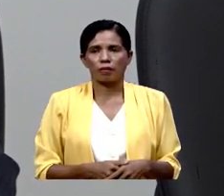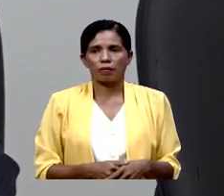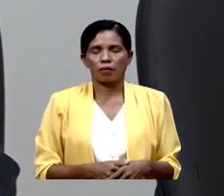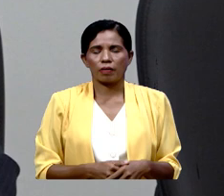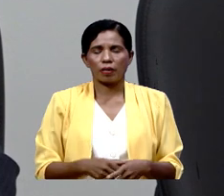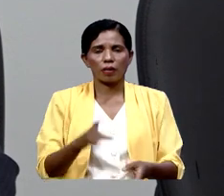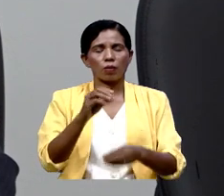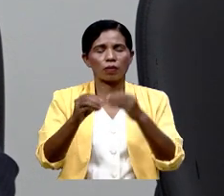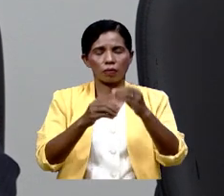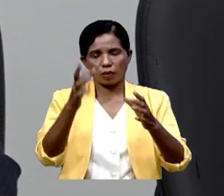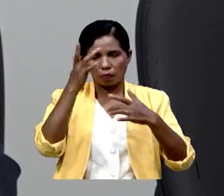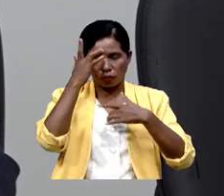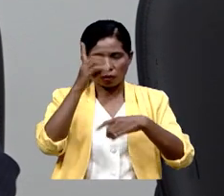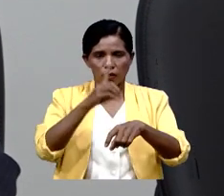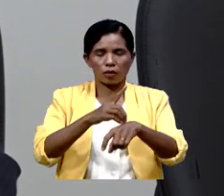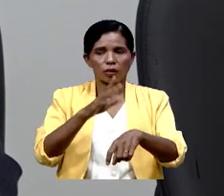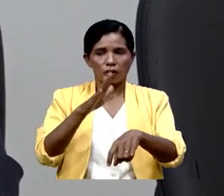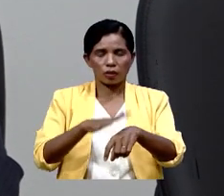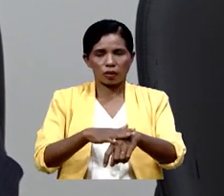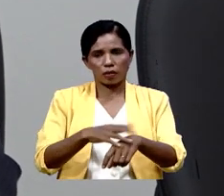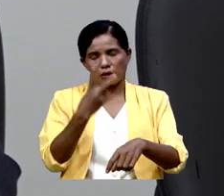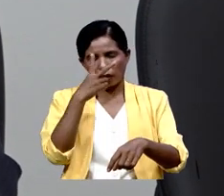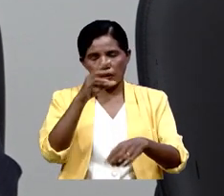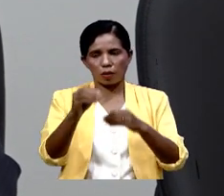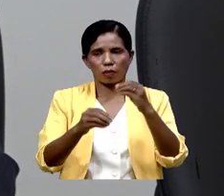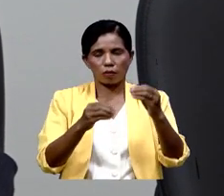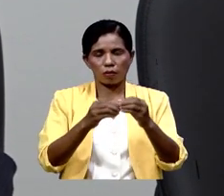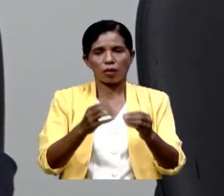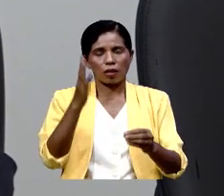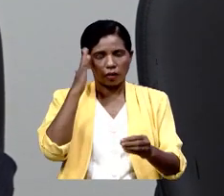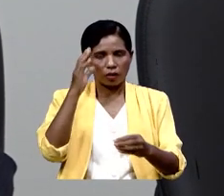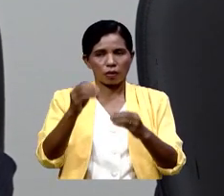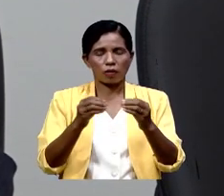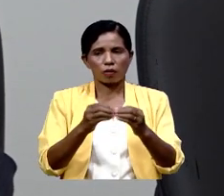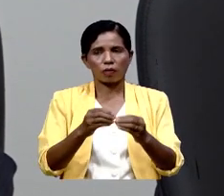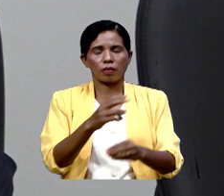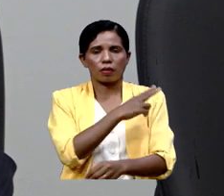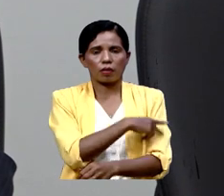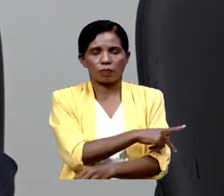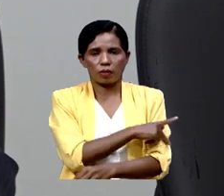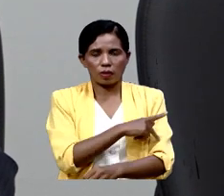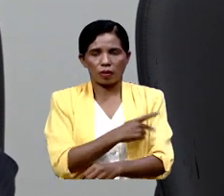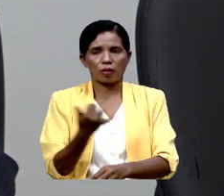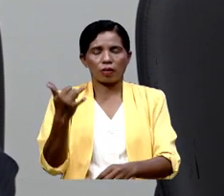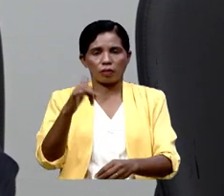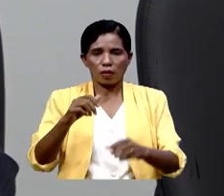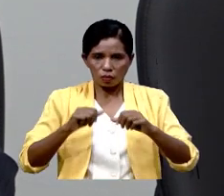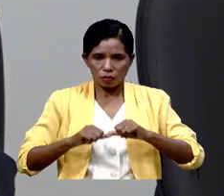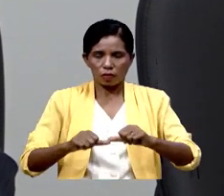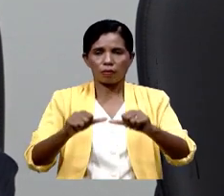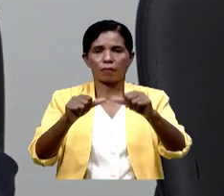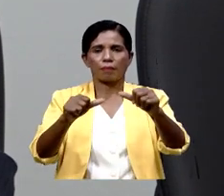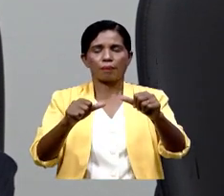diagnostic approach or the symptomatic syndromic approach to clinical diagnosis should continue,